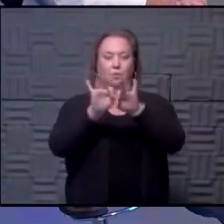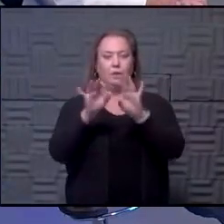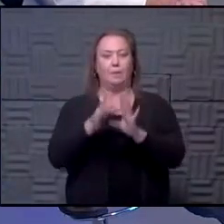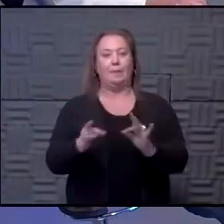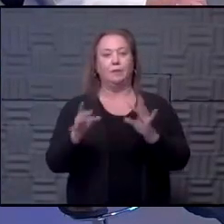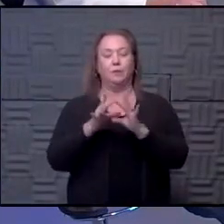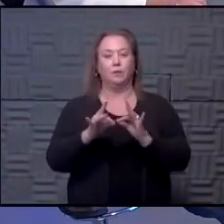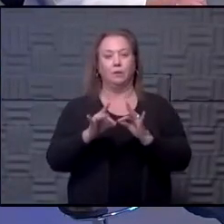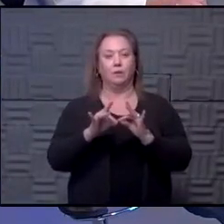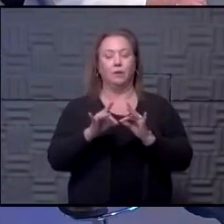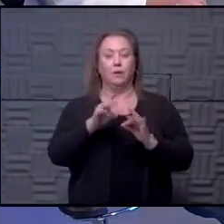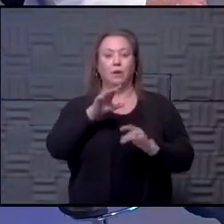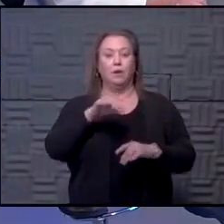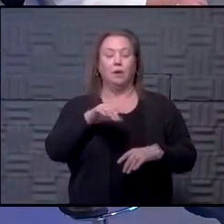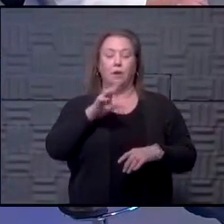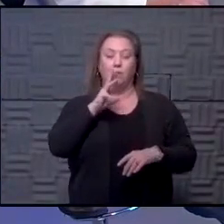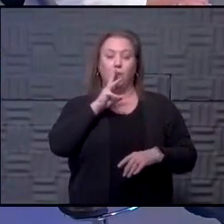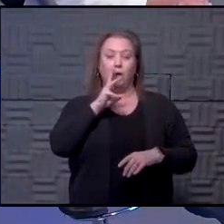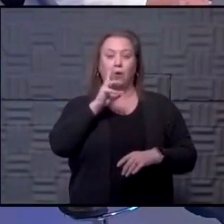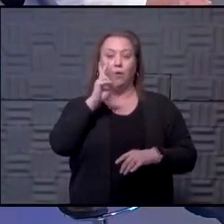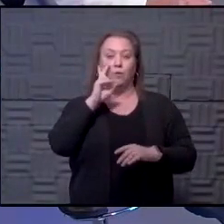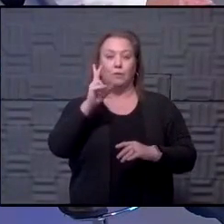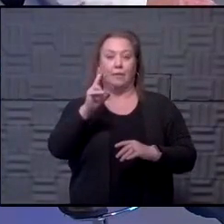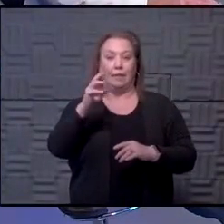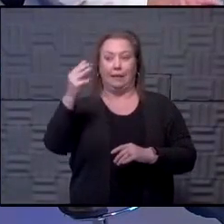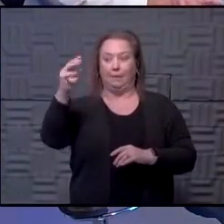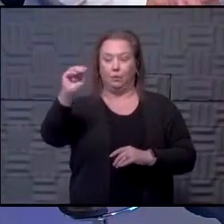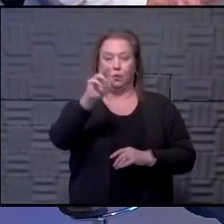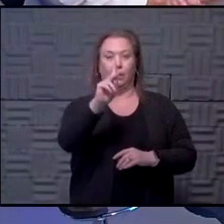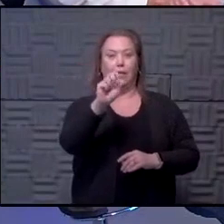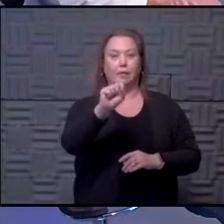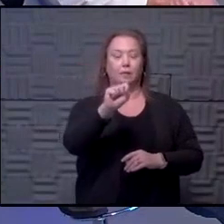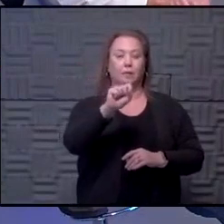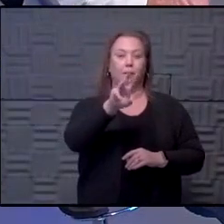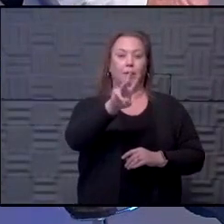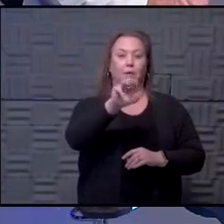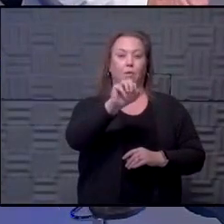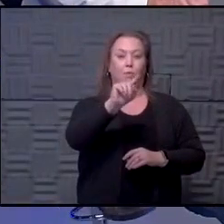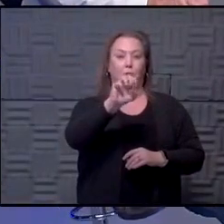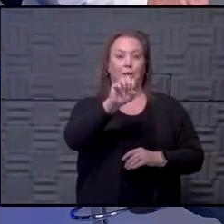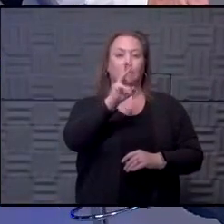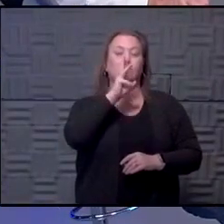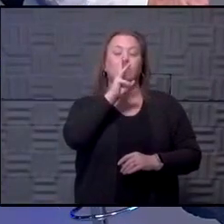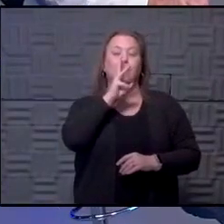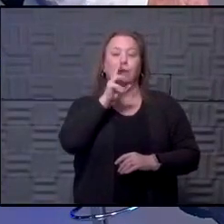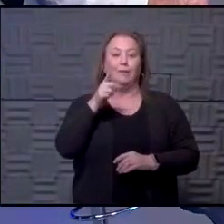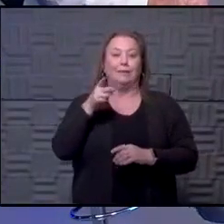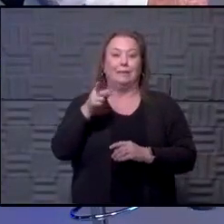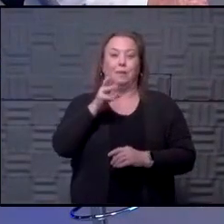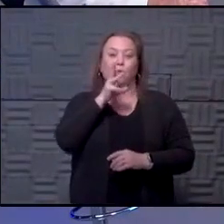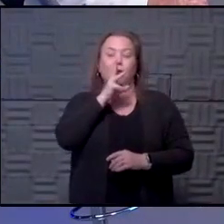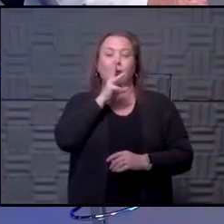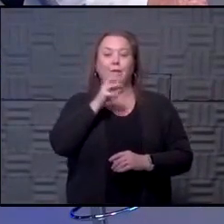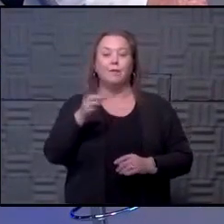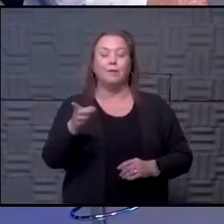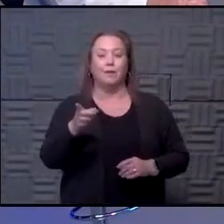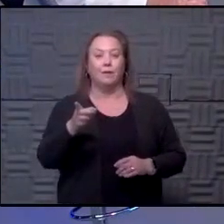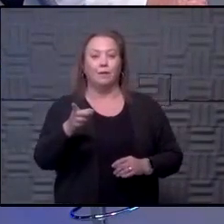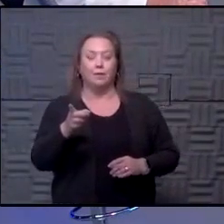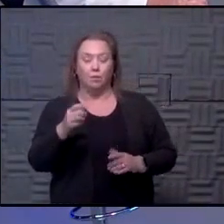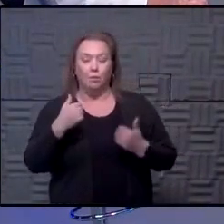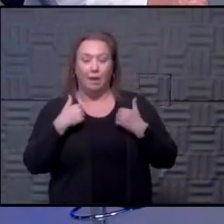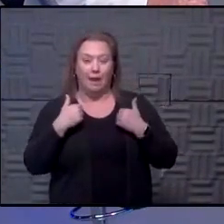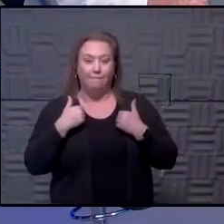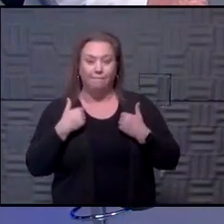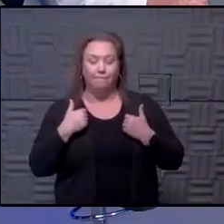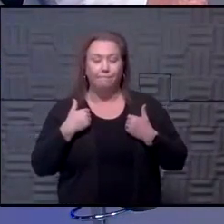they're testing wastewater, and they are seeing it in the wastewater in both Missouri and Kansas. So the variants are out there, and the idea that we don't have them, no, incorrect.